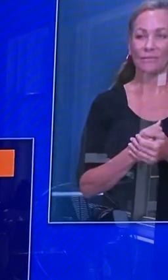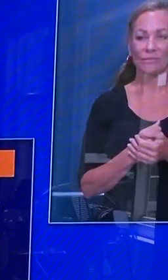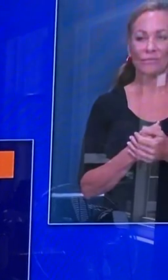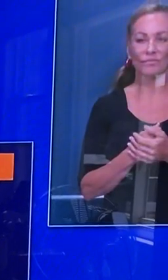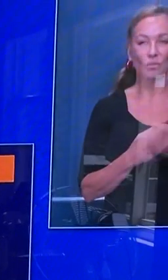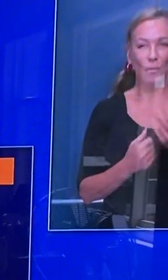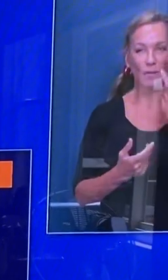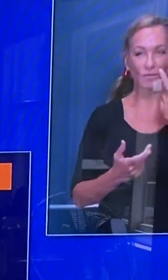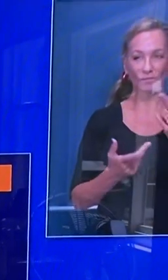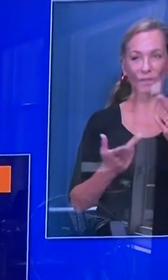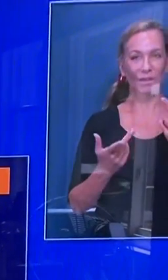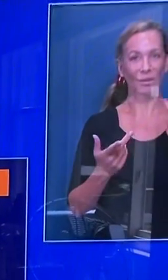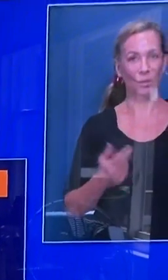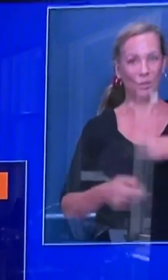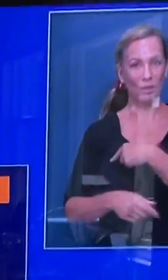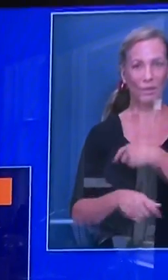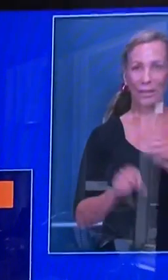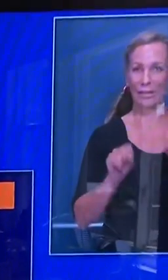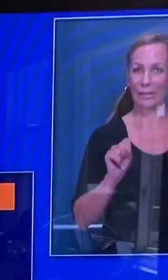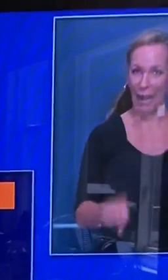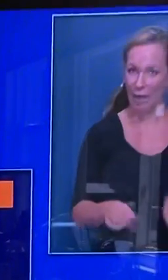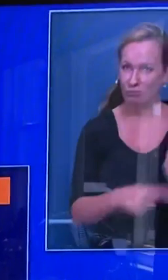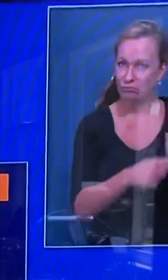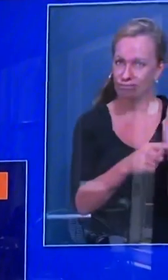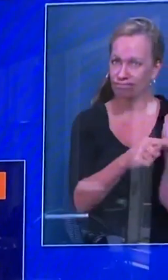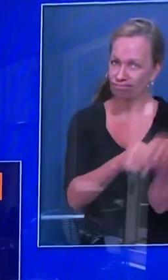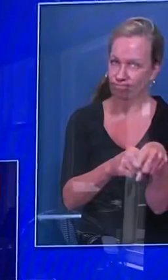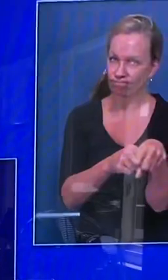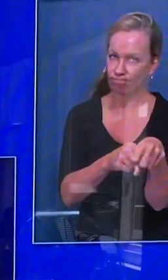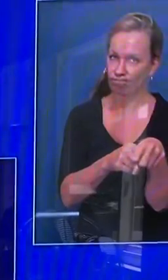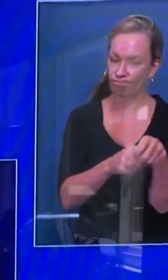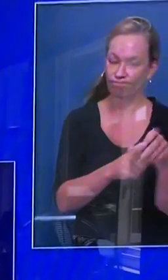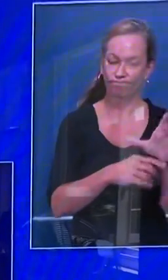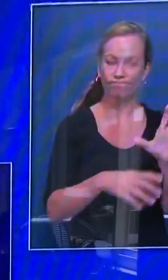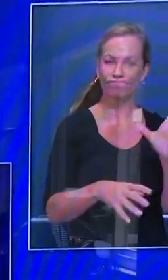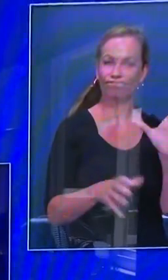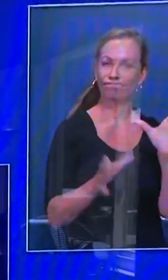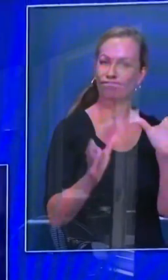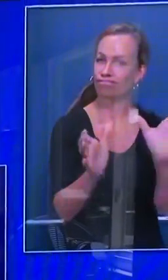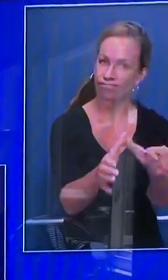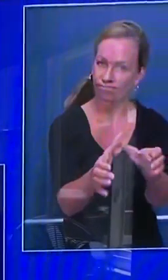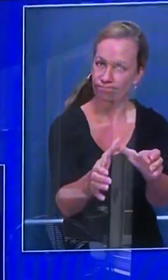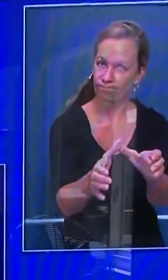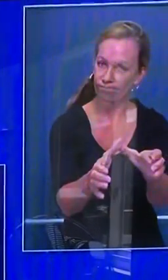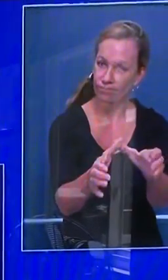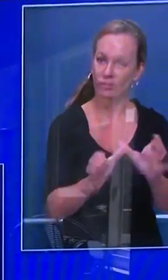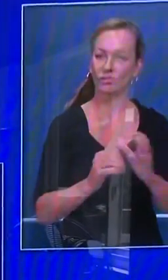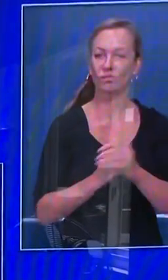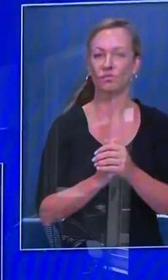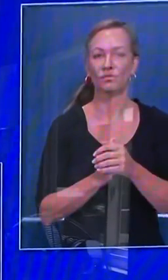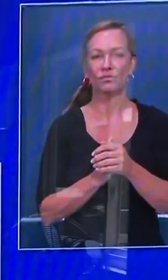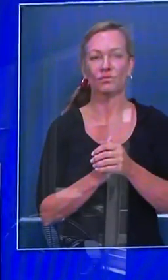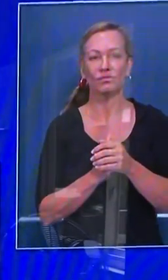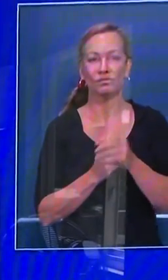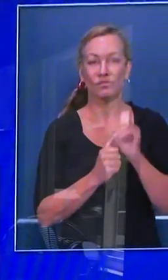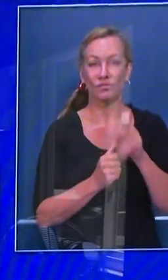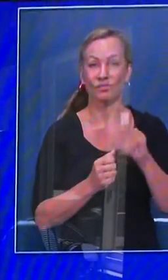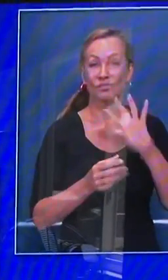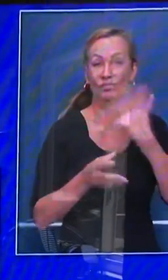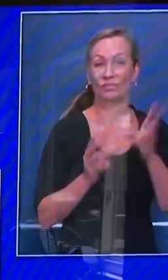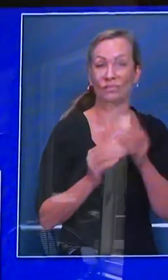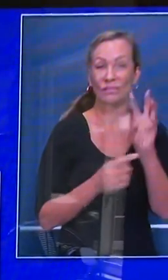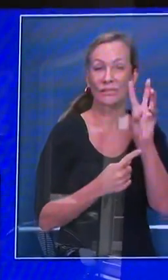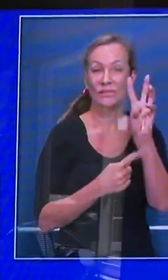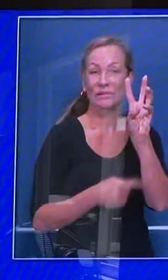now have 625 fires in the state, but 17 that we constitute major fires. And within those major